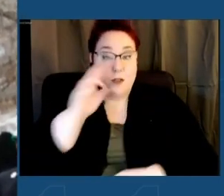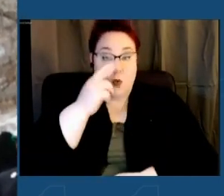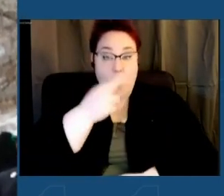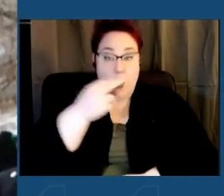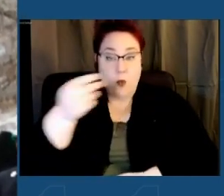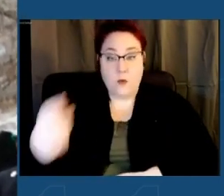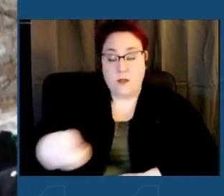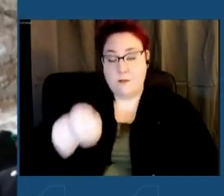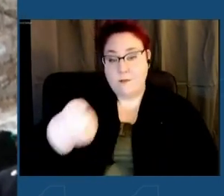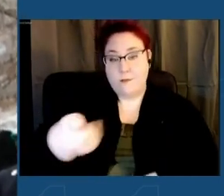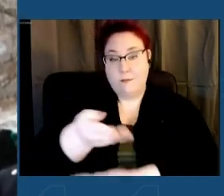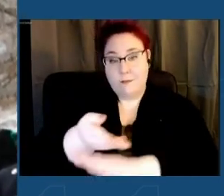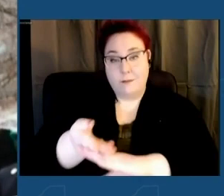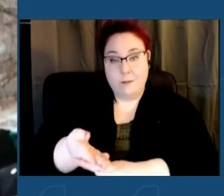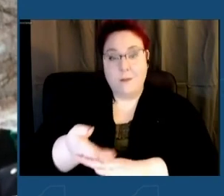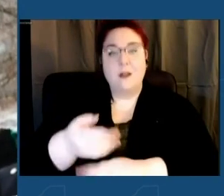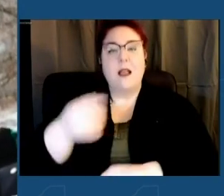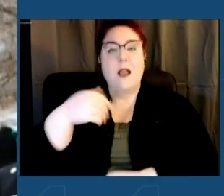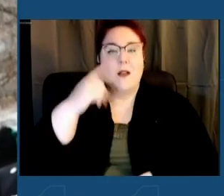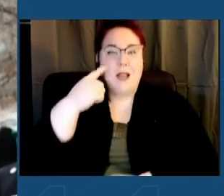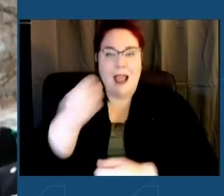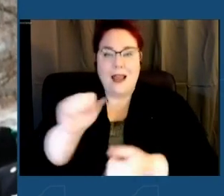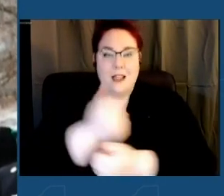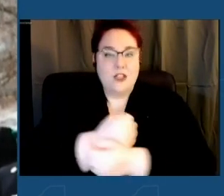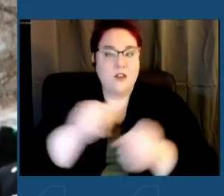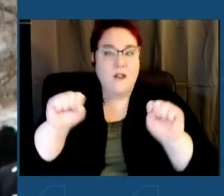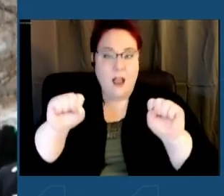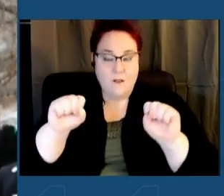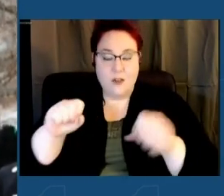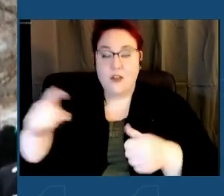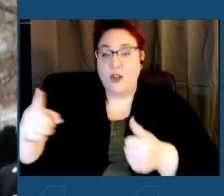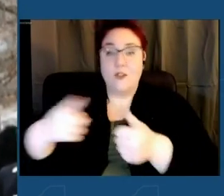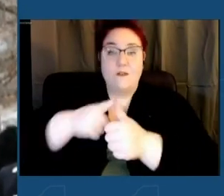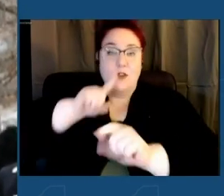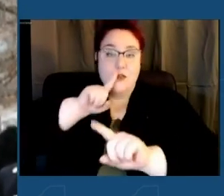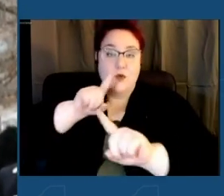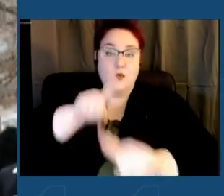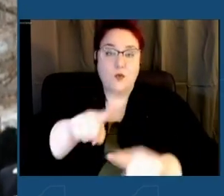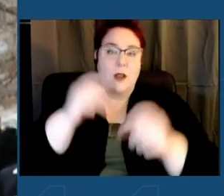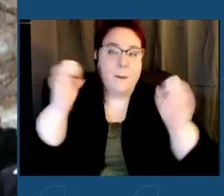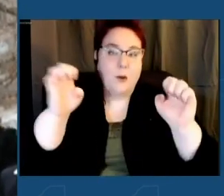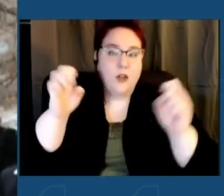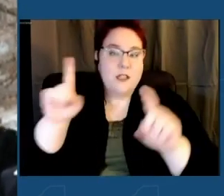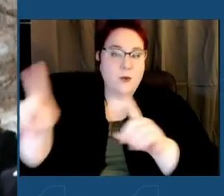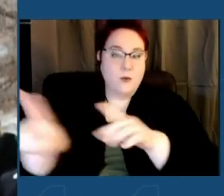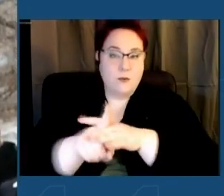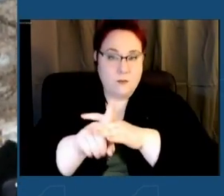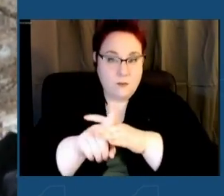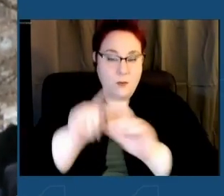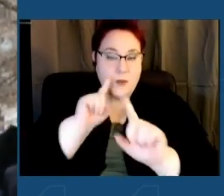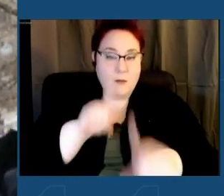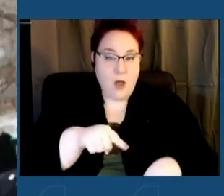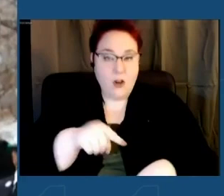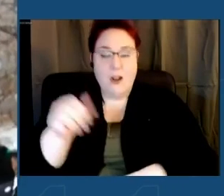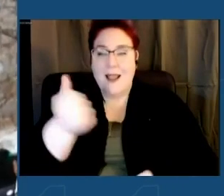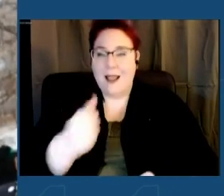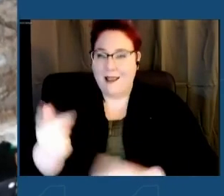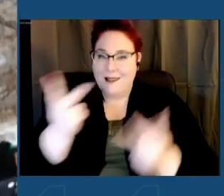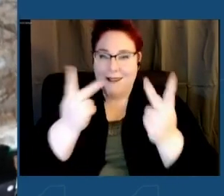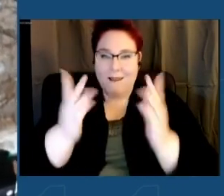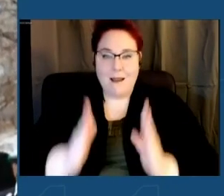of the 1993 bombing, first responders, and all guests who wish to do so to join us in making this same